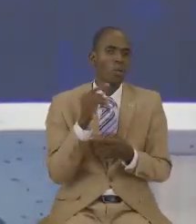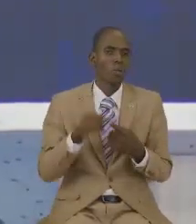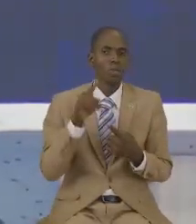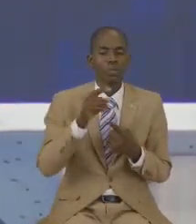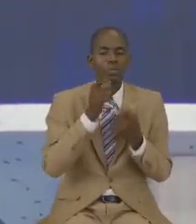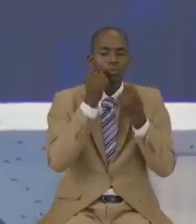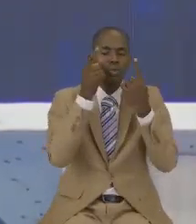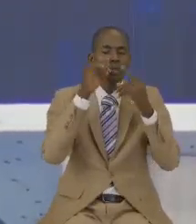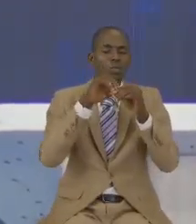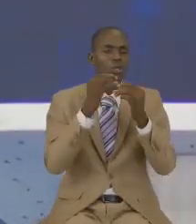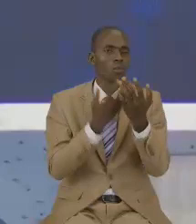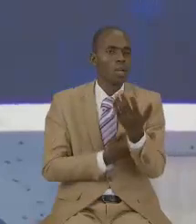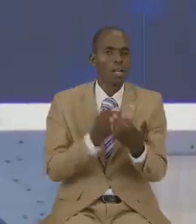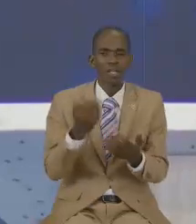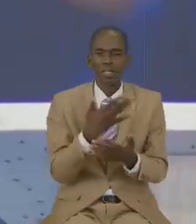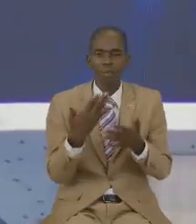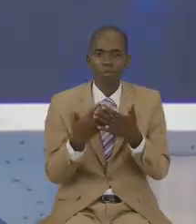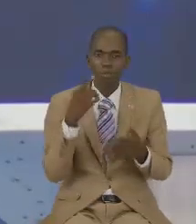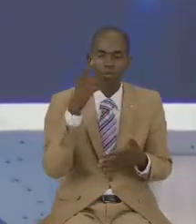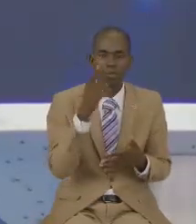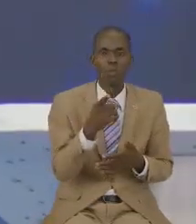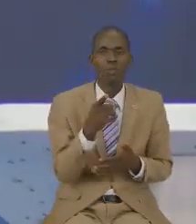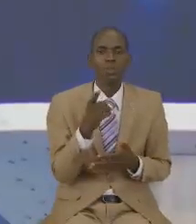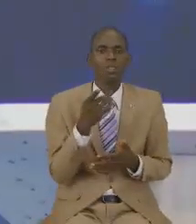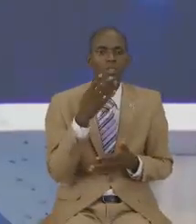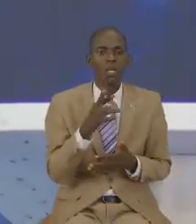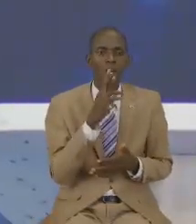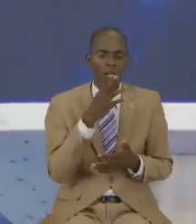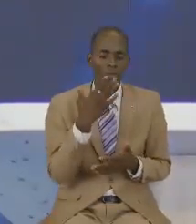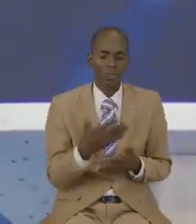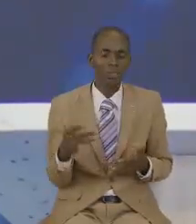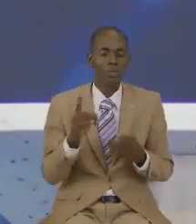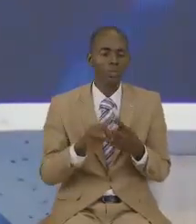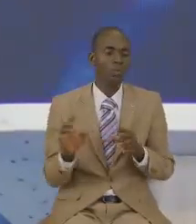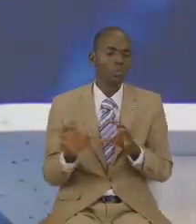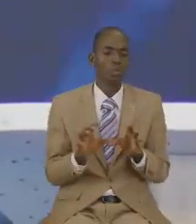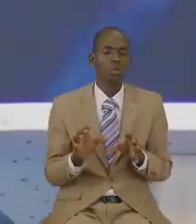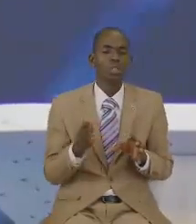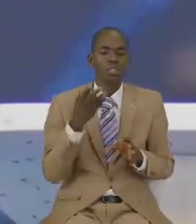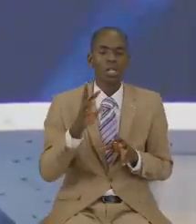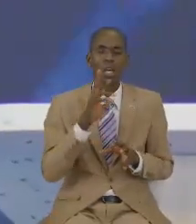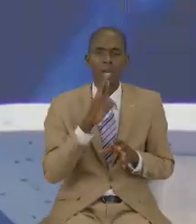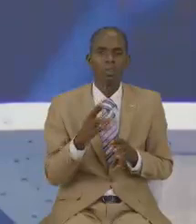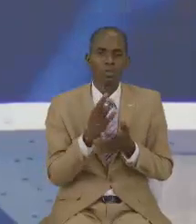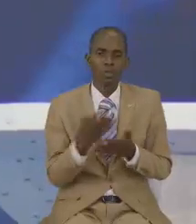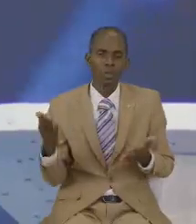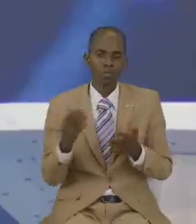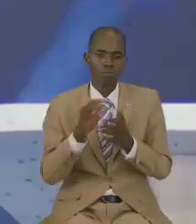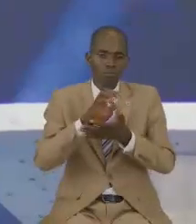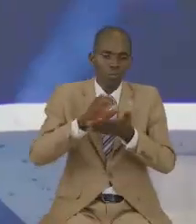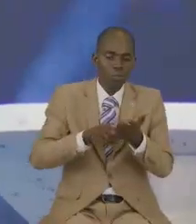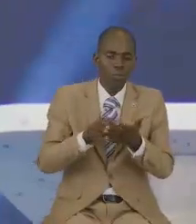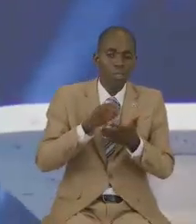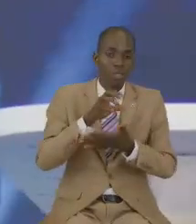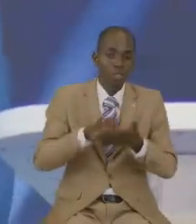morning, anything before you, list of things to do, and list of chapters to read, and list